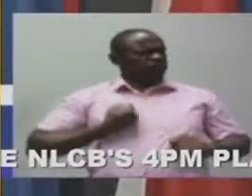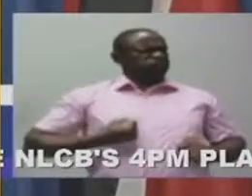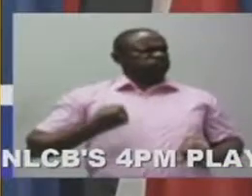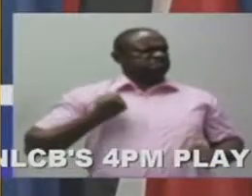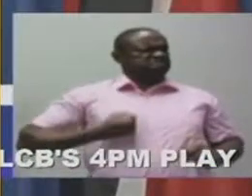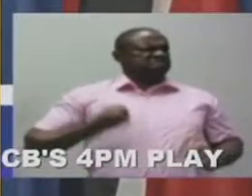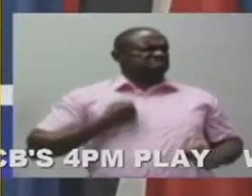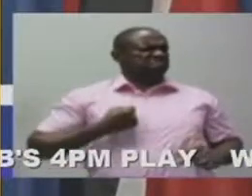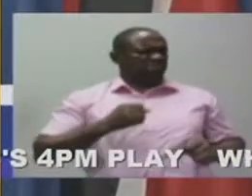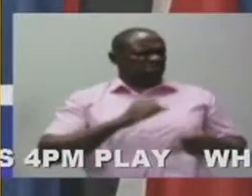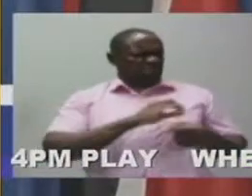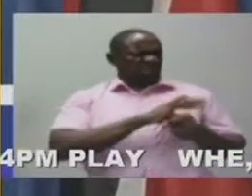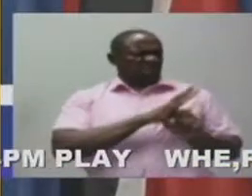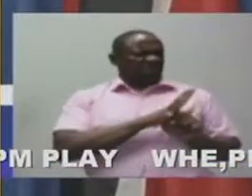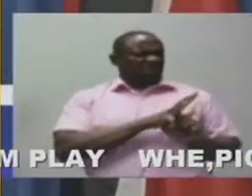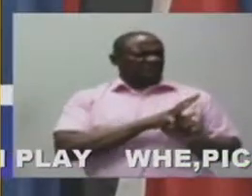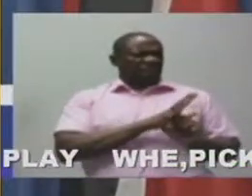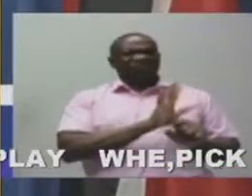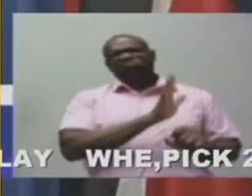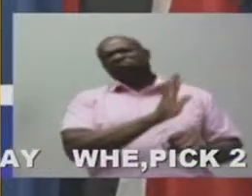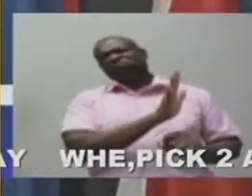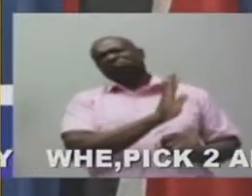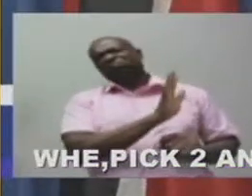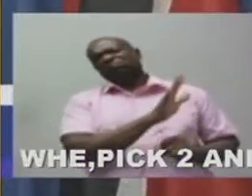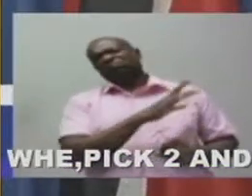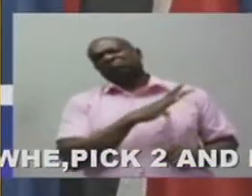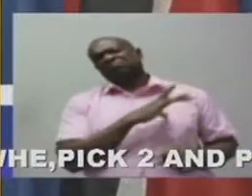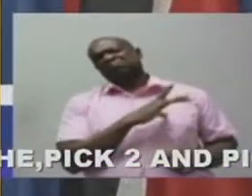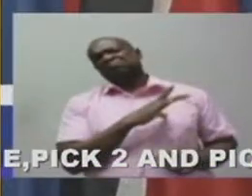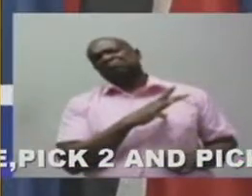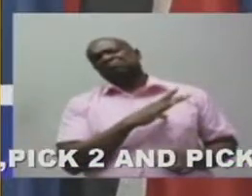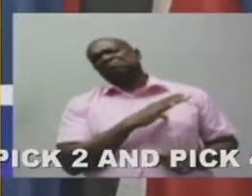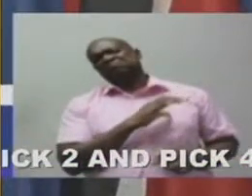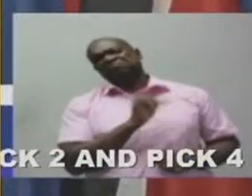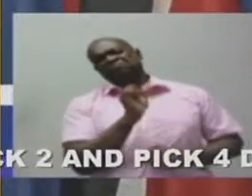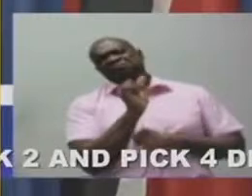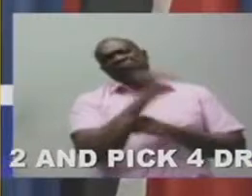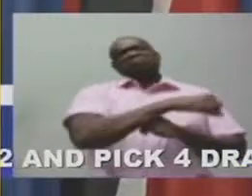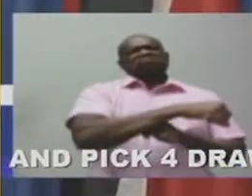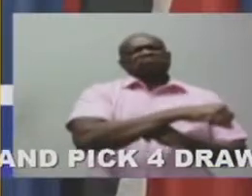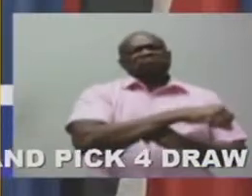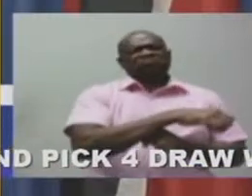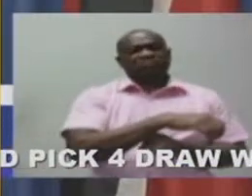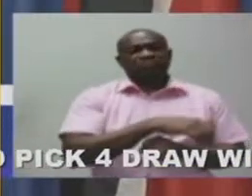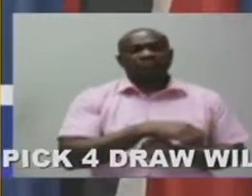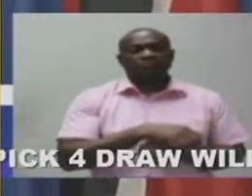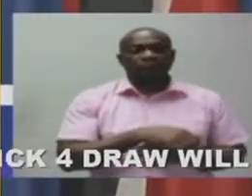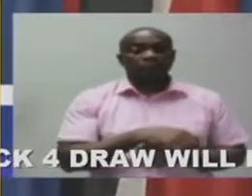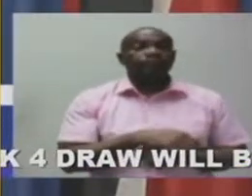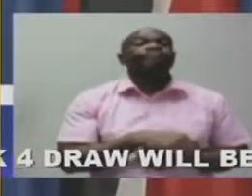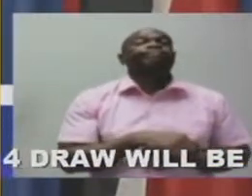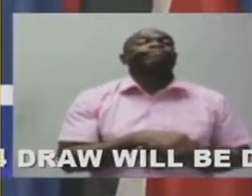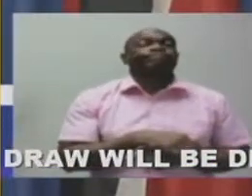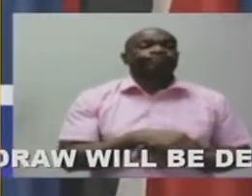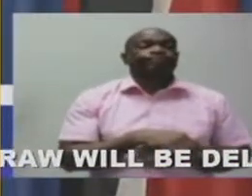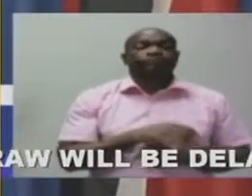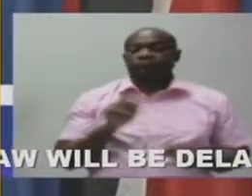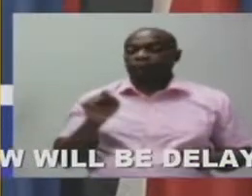so, the deaths are the other end of the spectrum. The older people are the ones who are